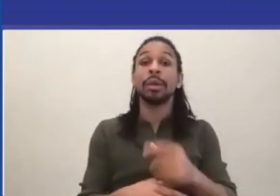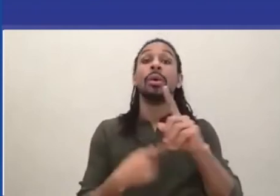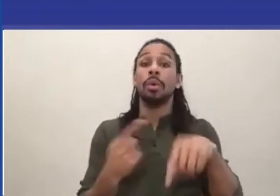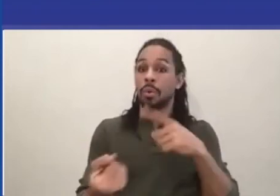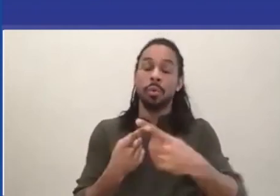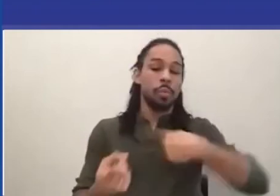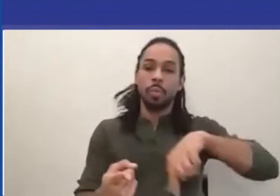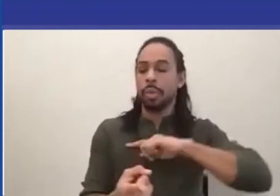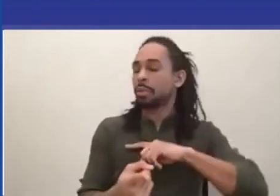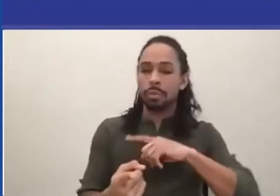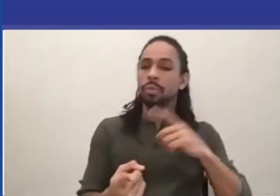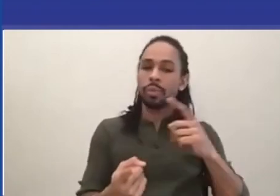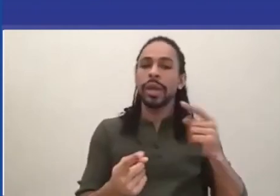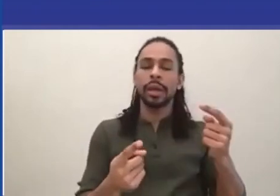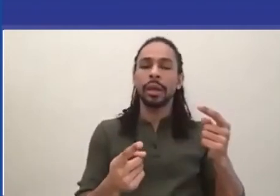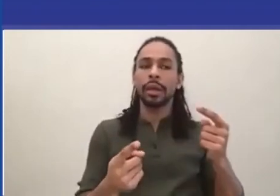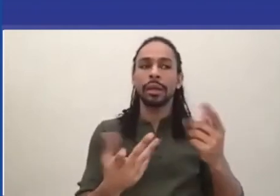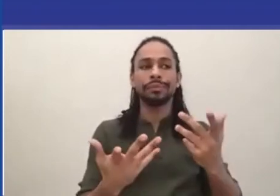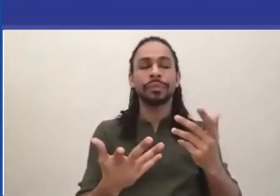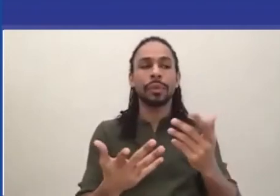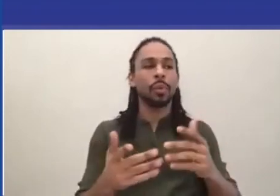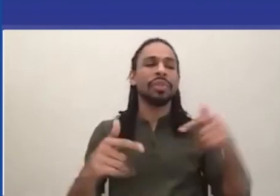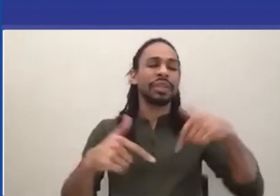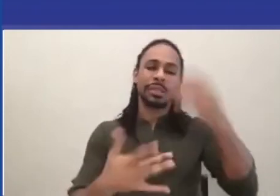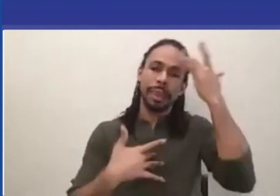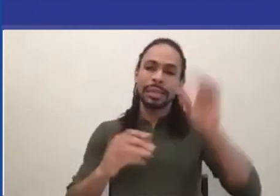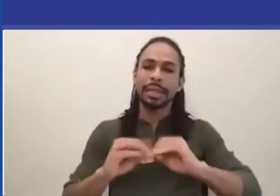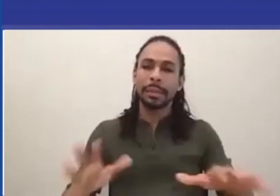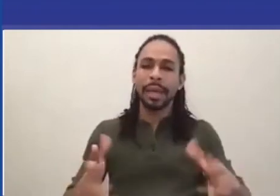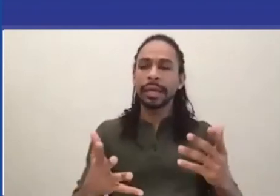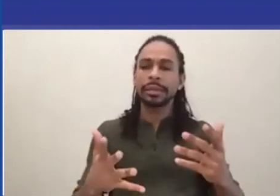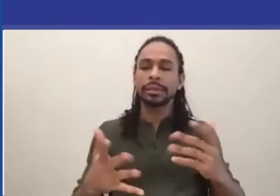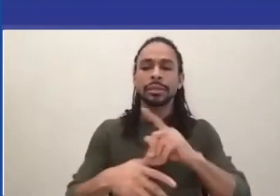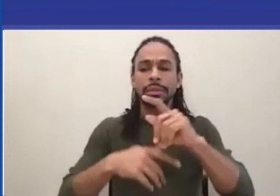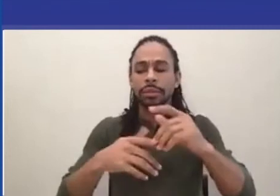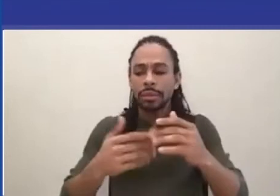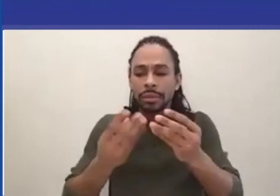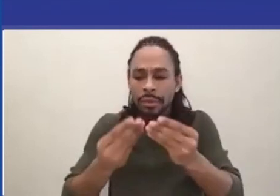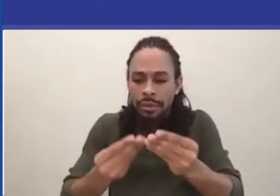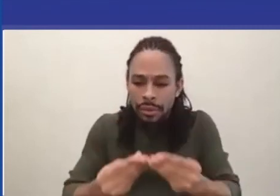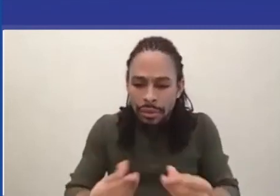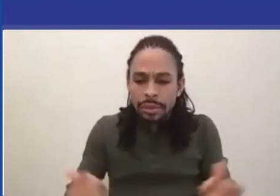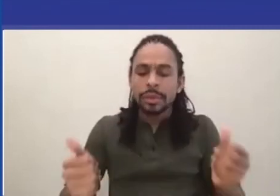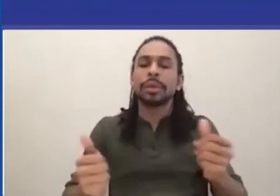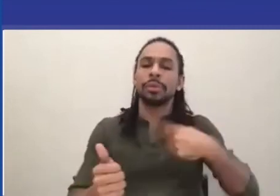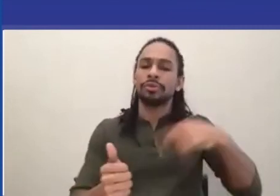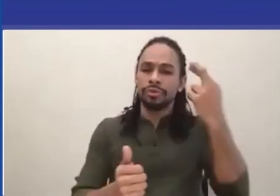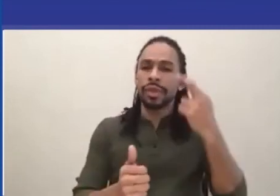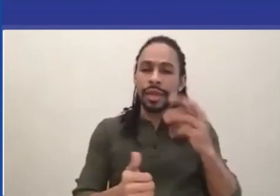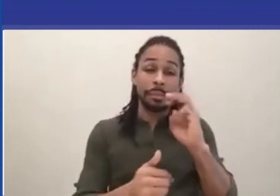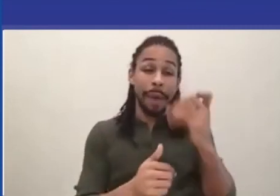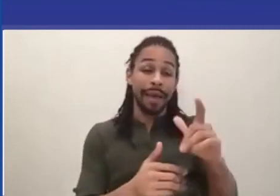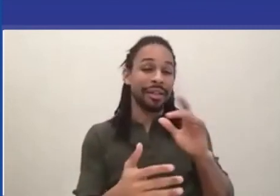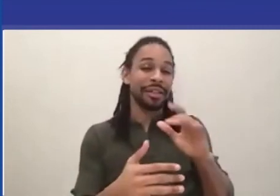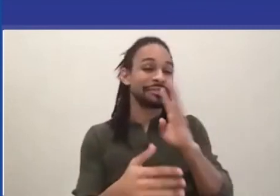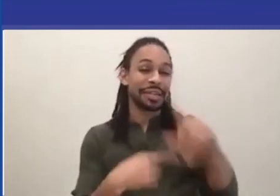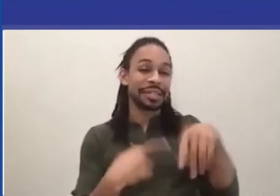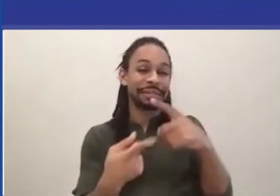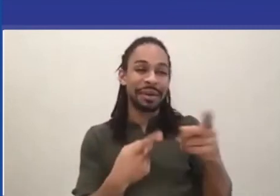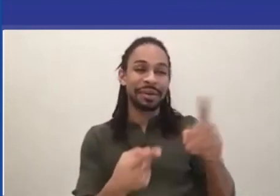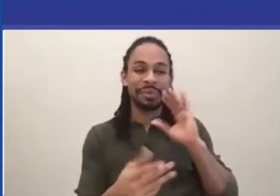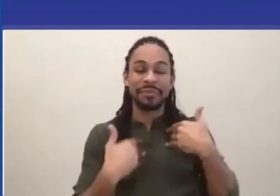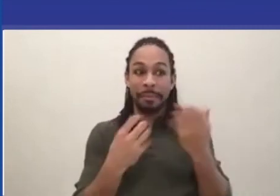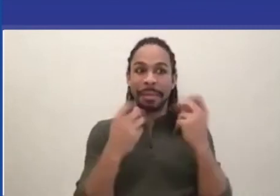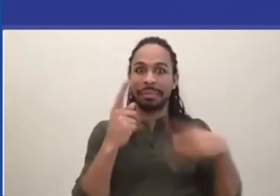this pandemic, Michael talked earlier about there's going to be a mad rush to the dance floors because we're going to have all of this pent